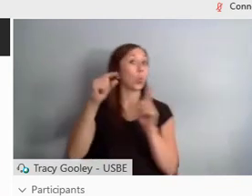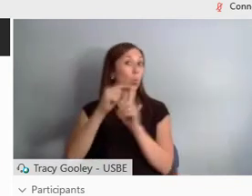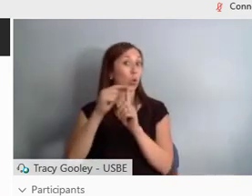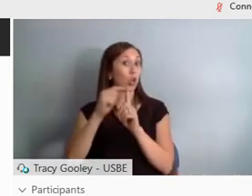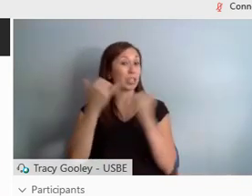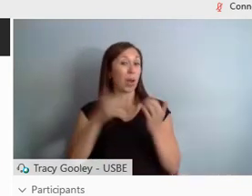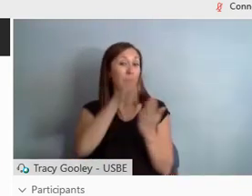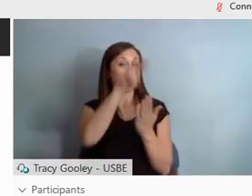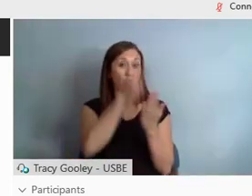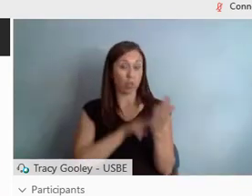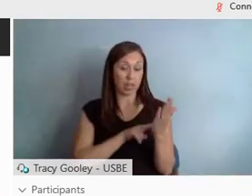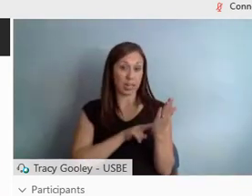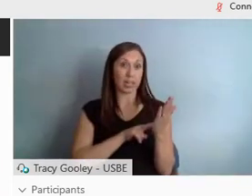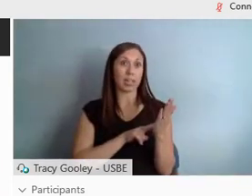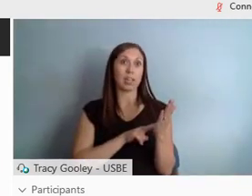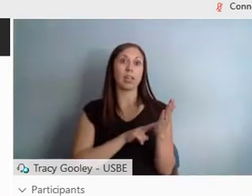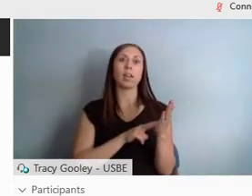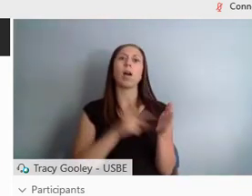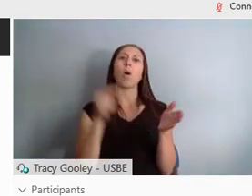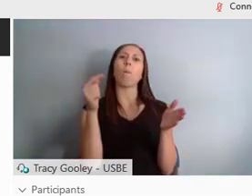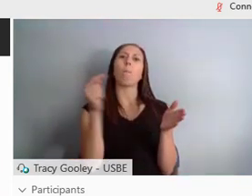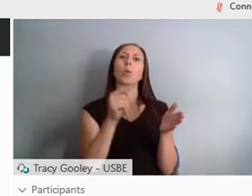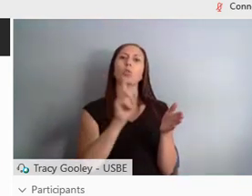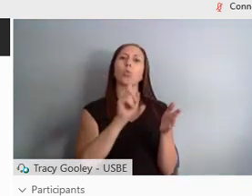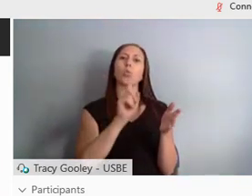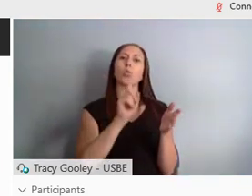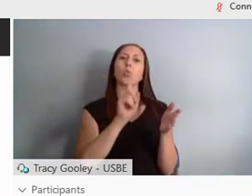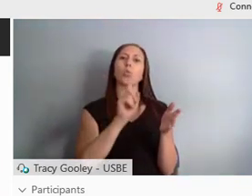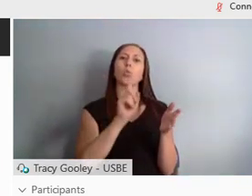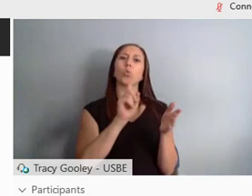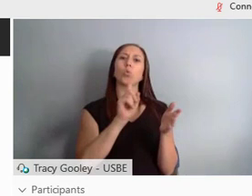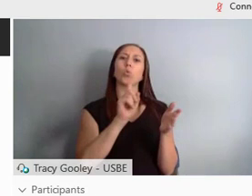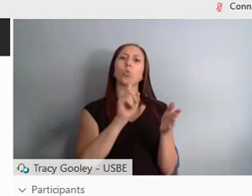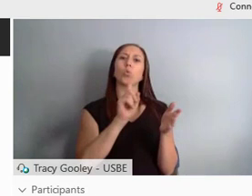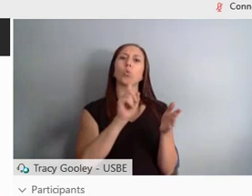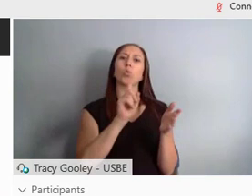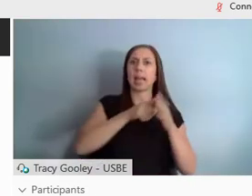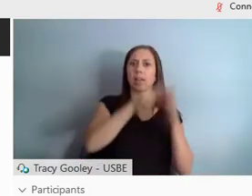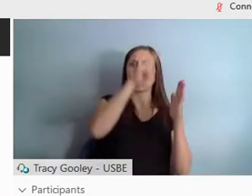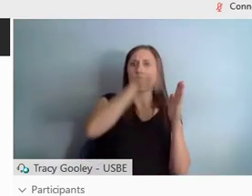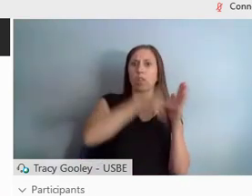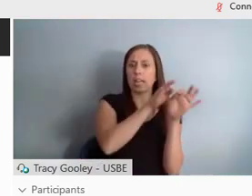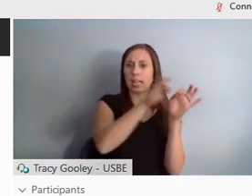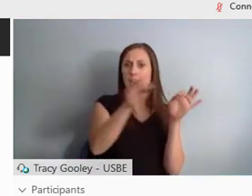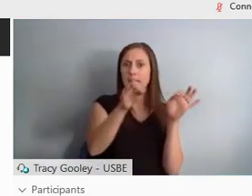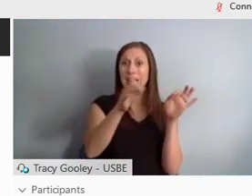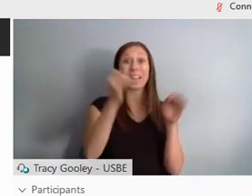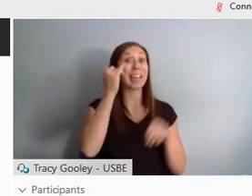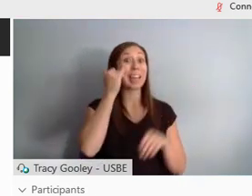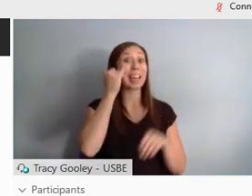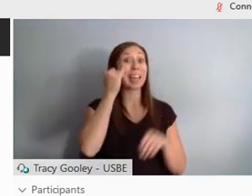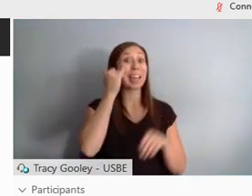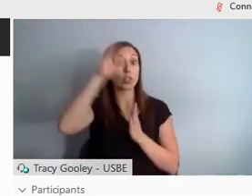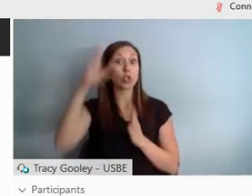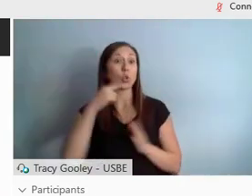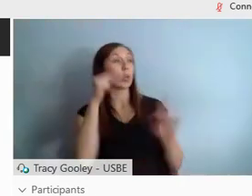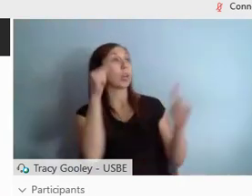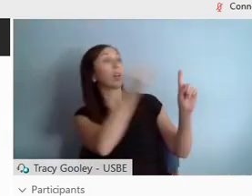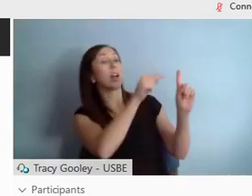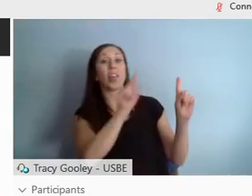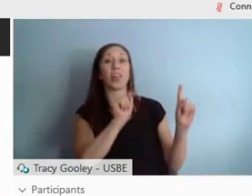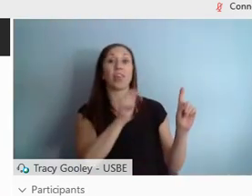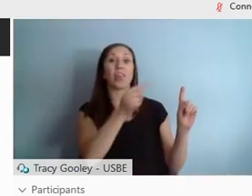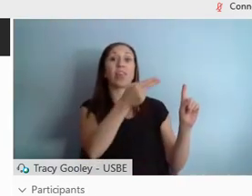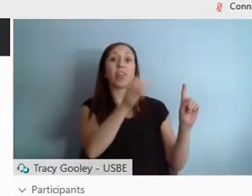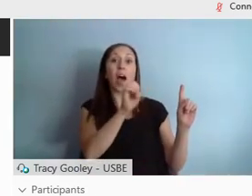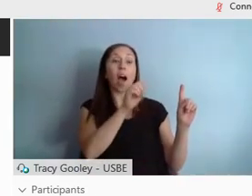going to read to you. Point to where I should start reading. If the student points to the word the, and